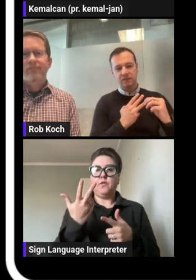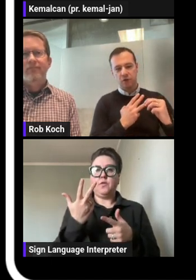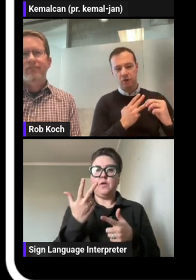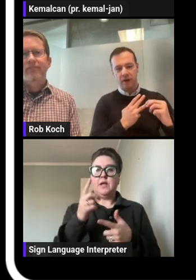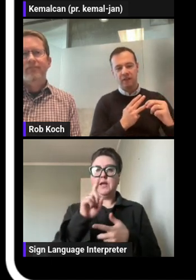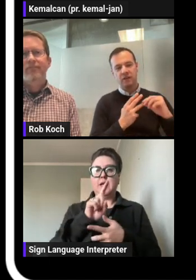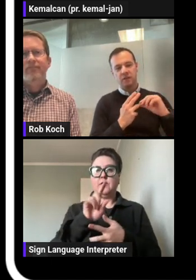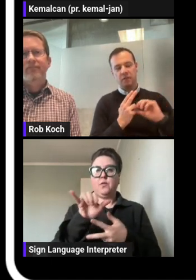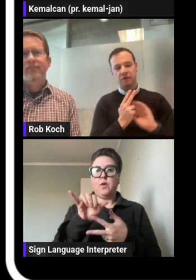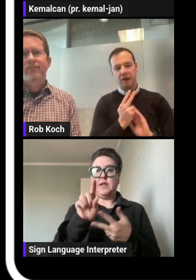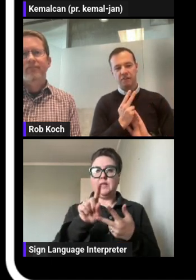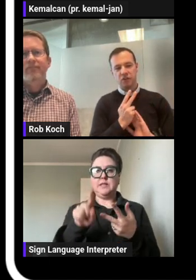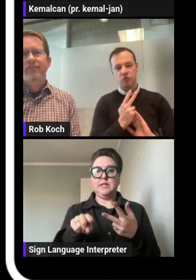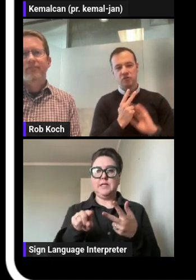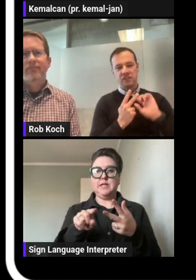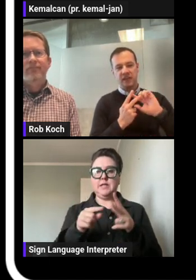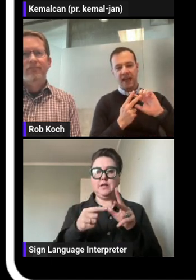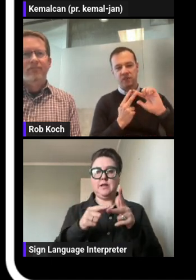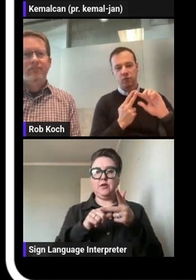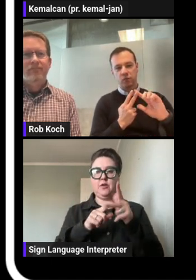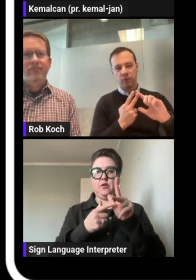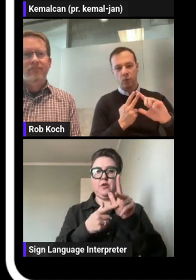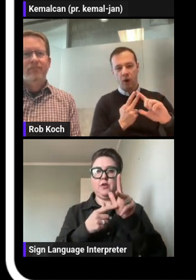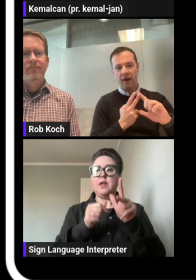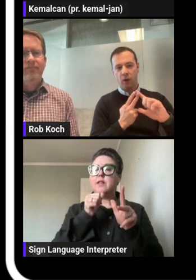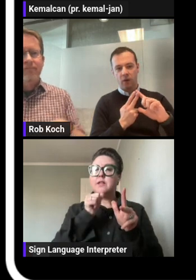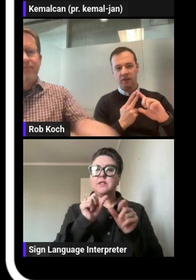coordinates, it didn't work well. But when we used